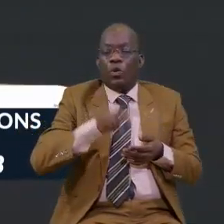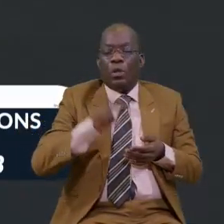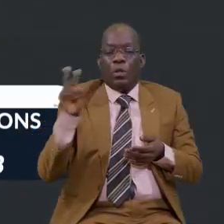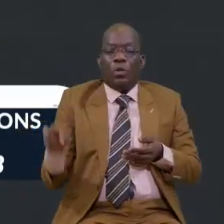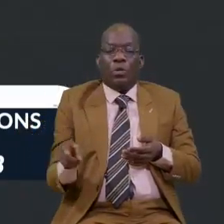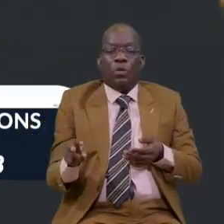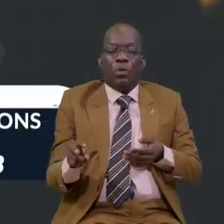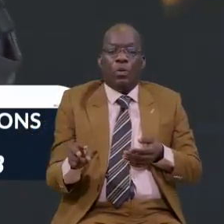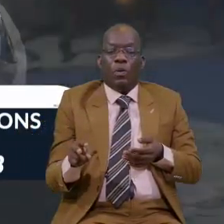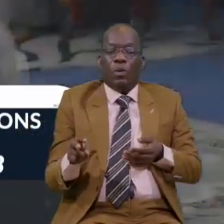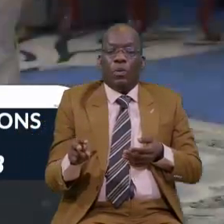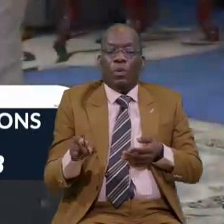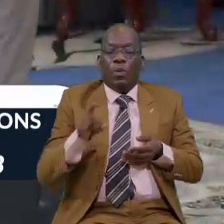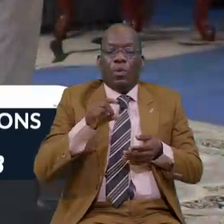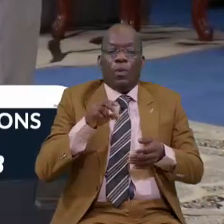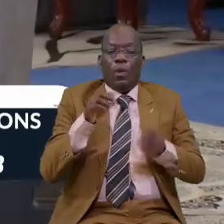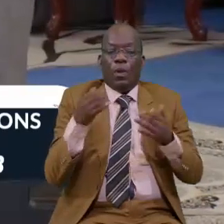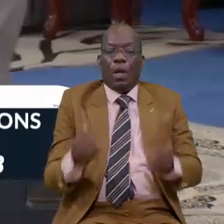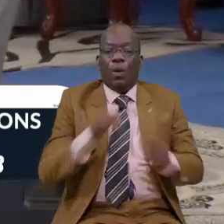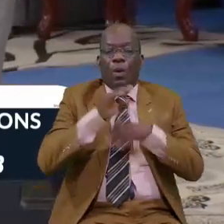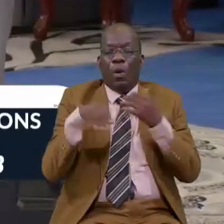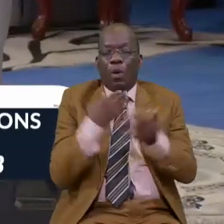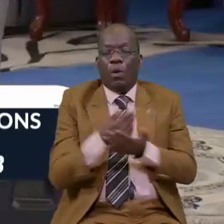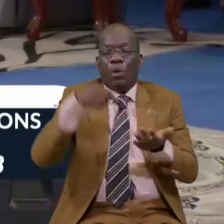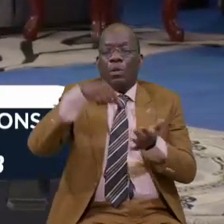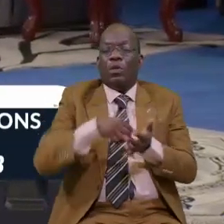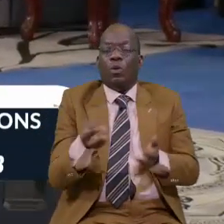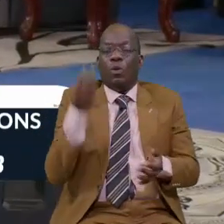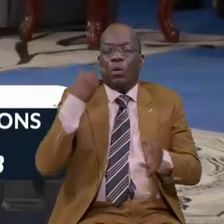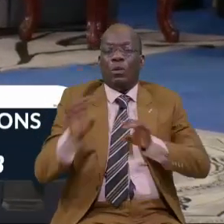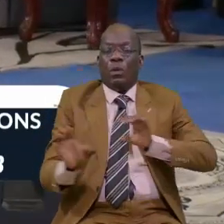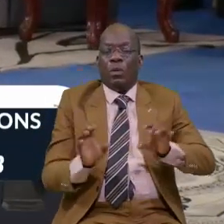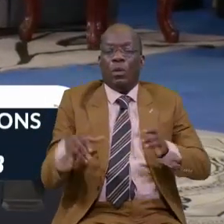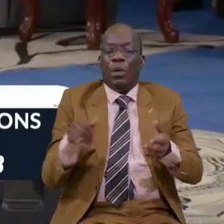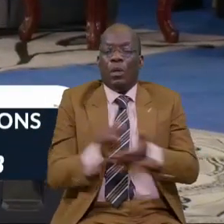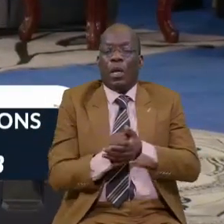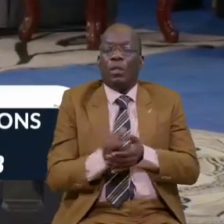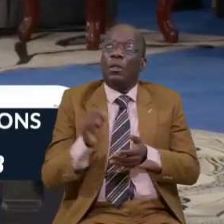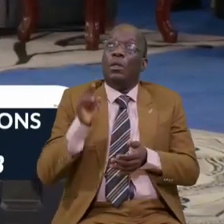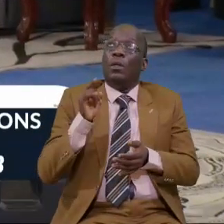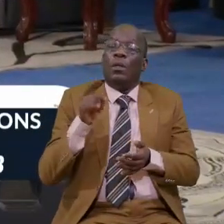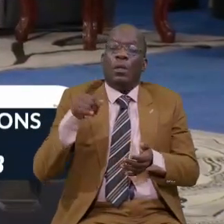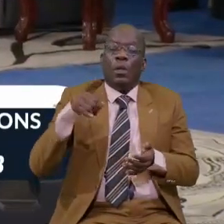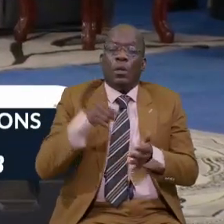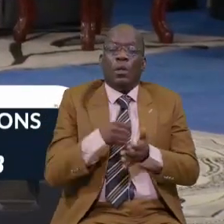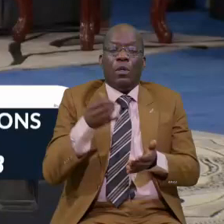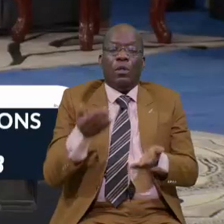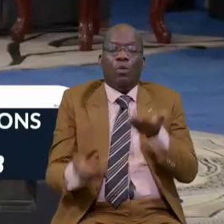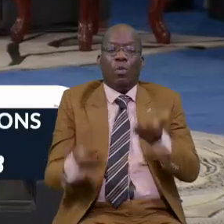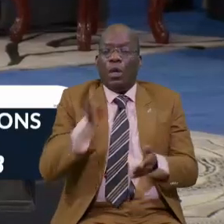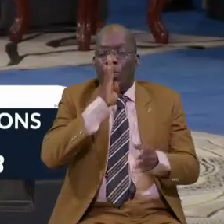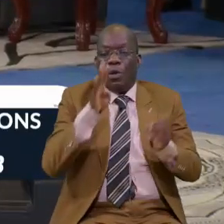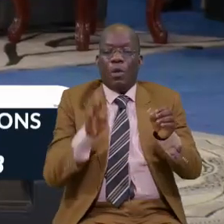22, now all this was done that he that it might be fulfilled, which